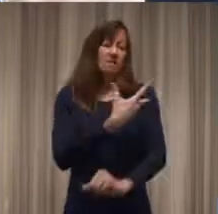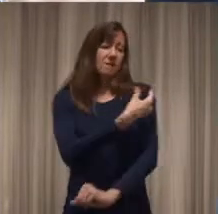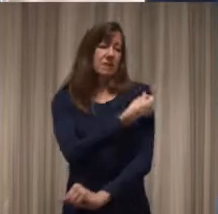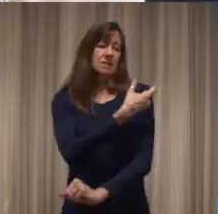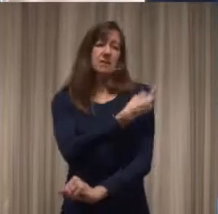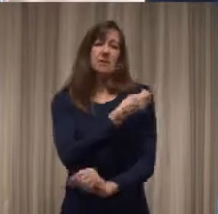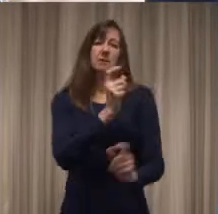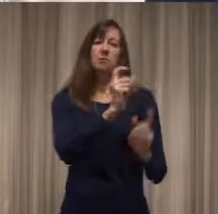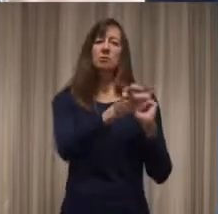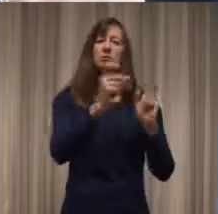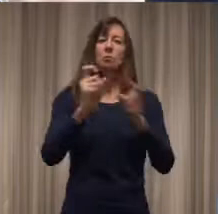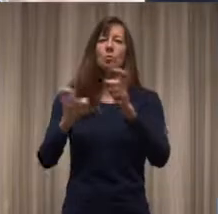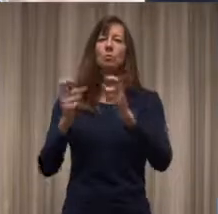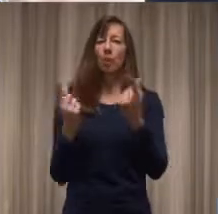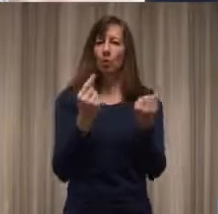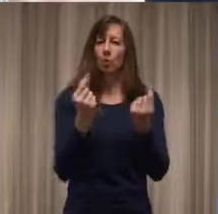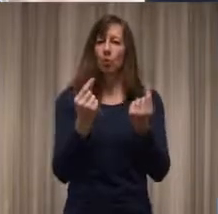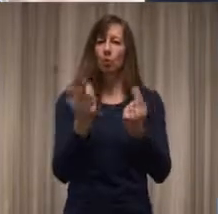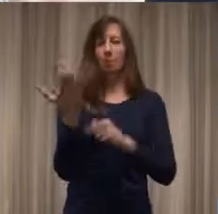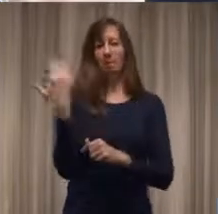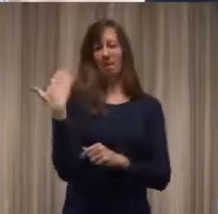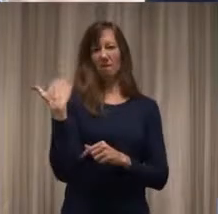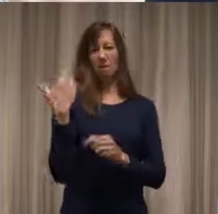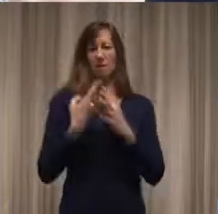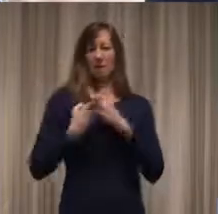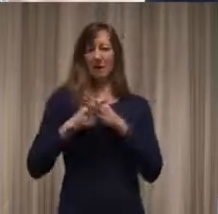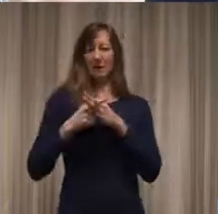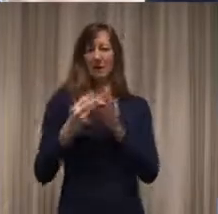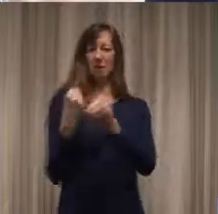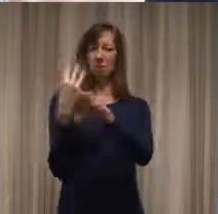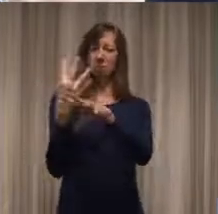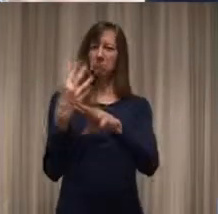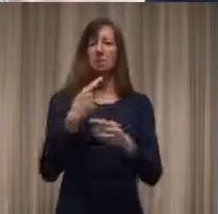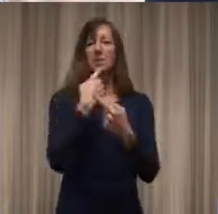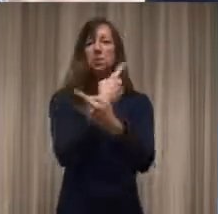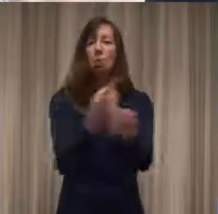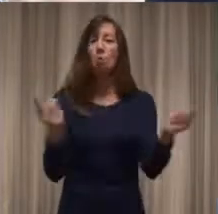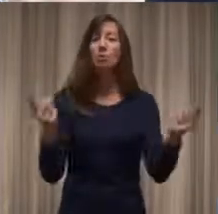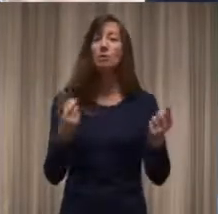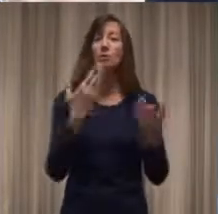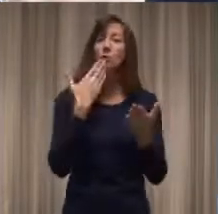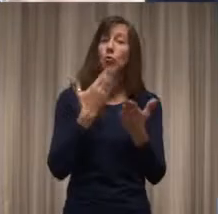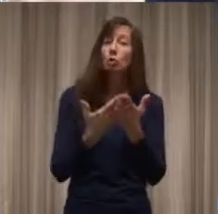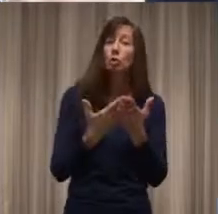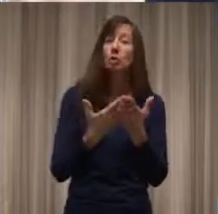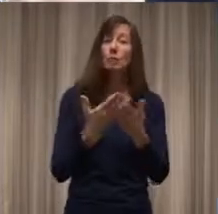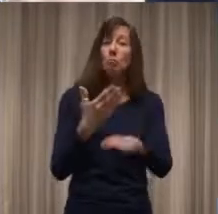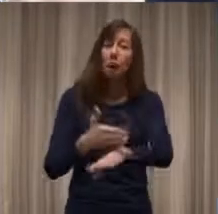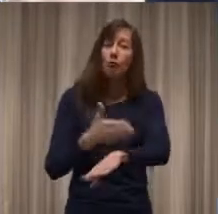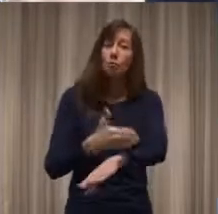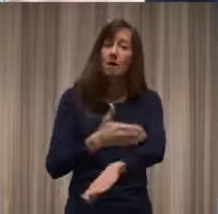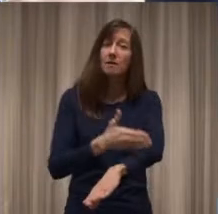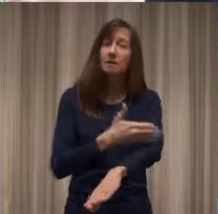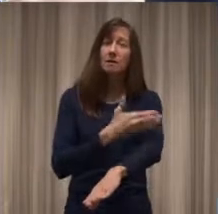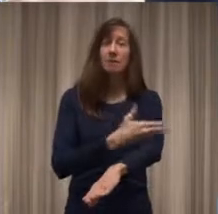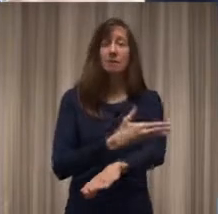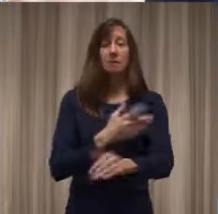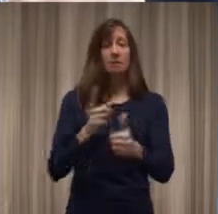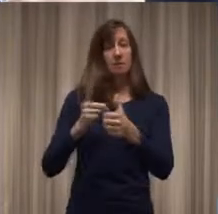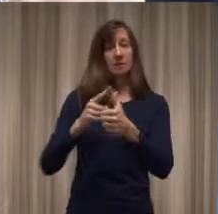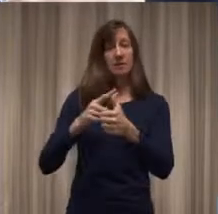beginning, the good news here is that we are making progress. We stood up our first site, our point of dispensing site